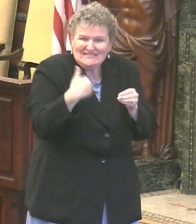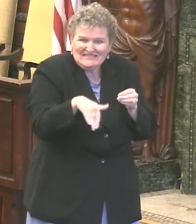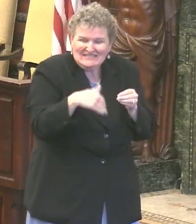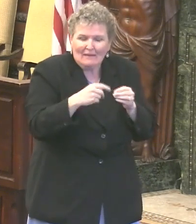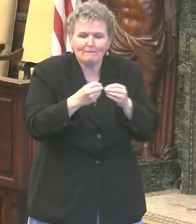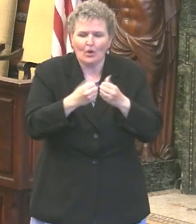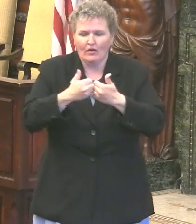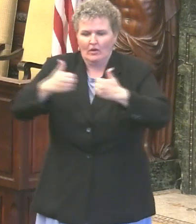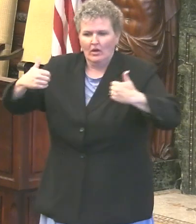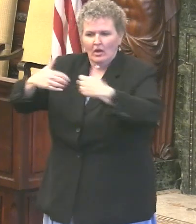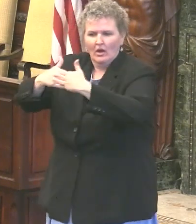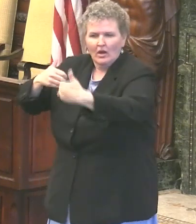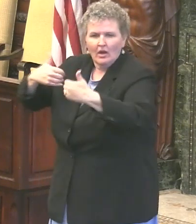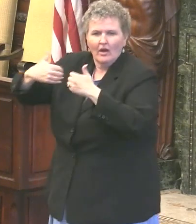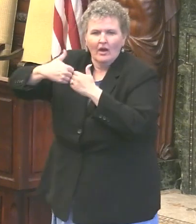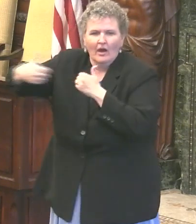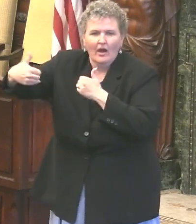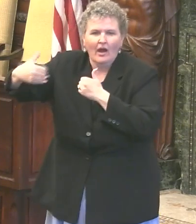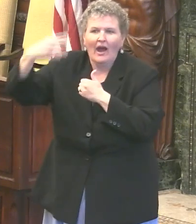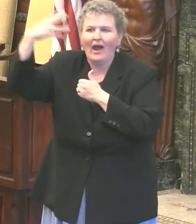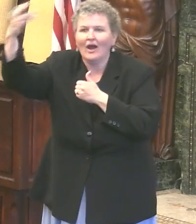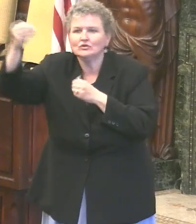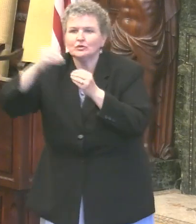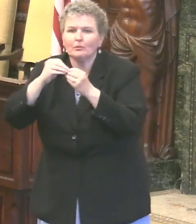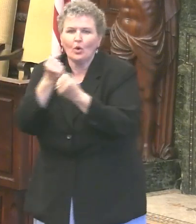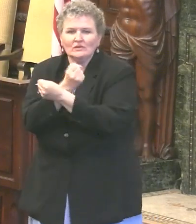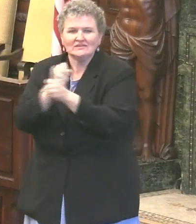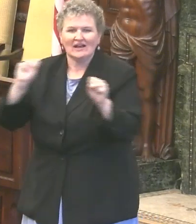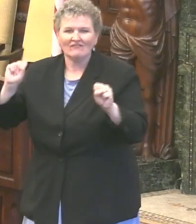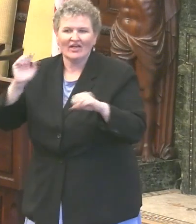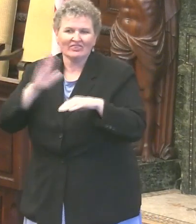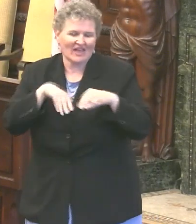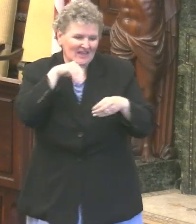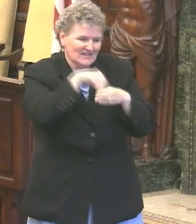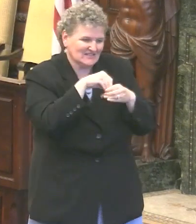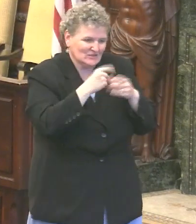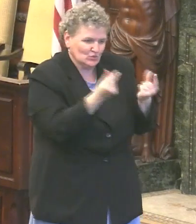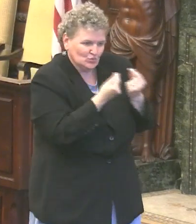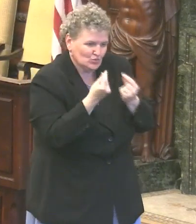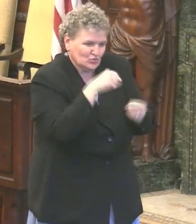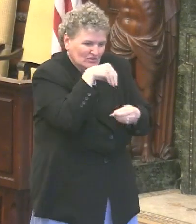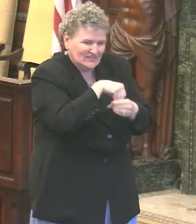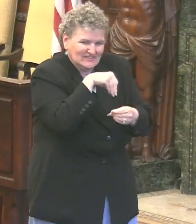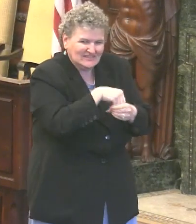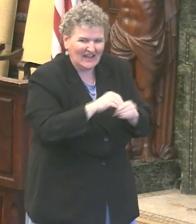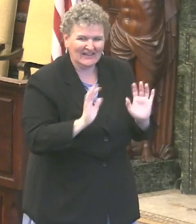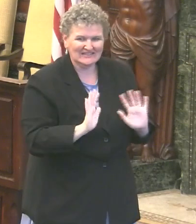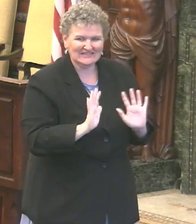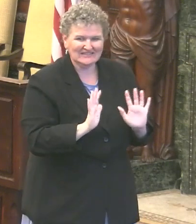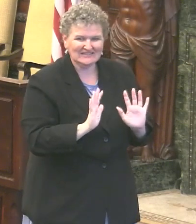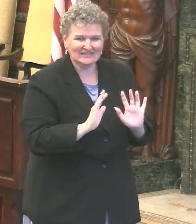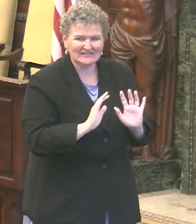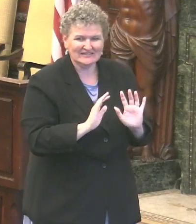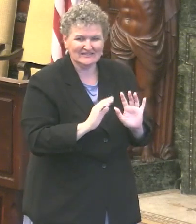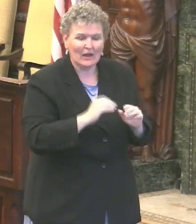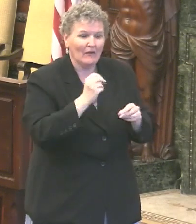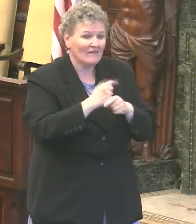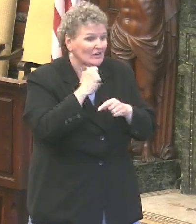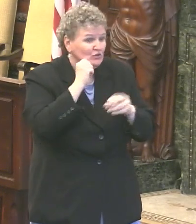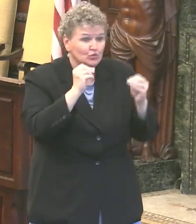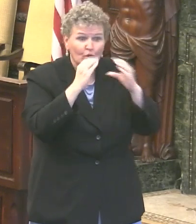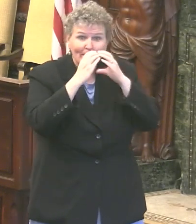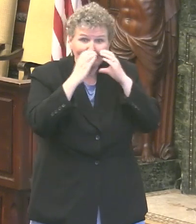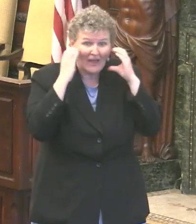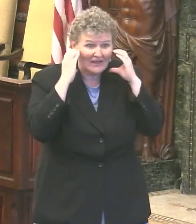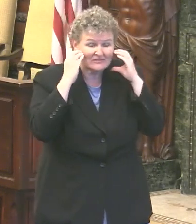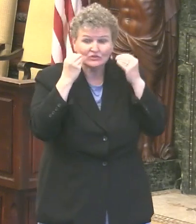risky than activity outside. Any activity where the masks can't be used, such as one where people are eating or drinking, is going to